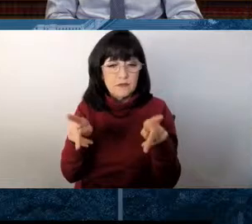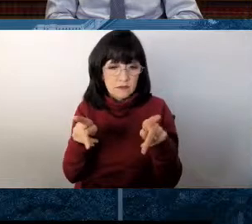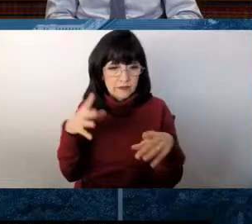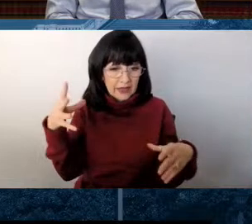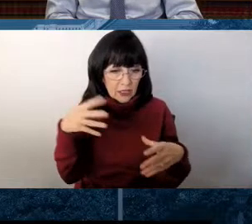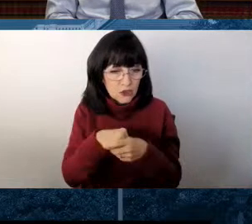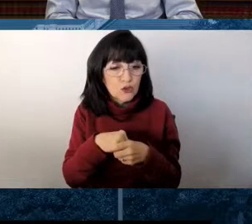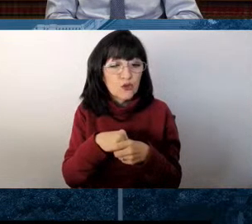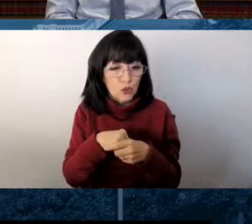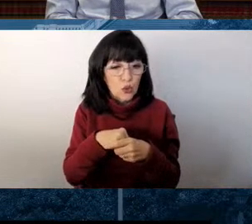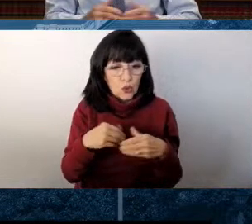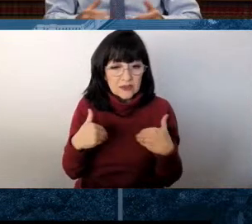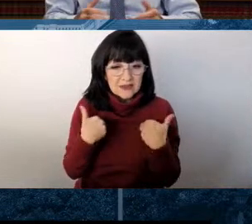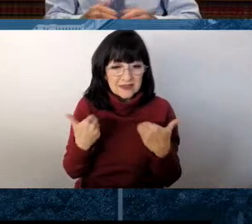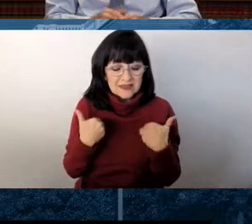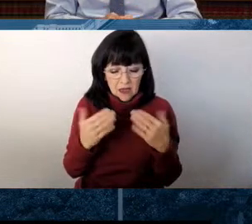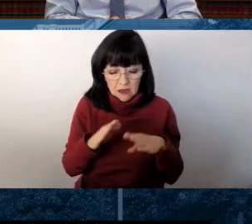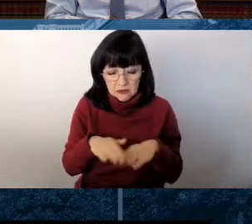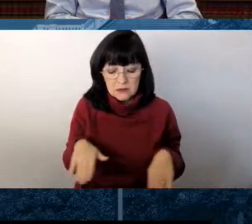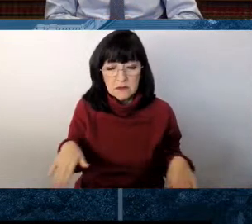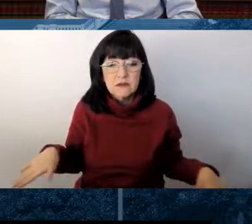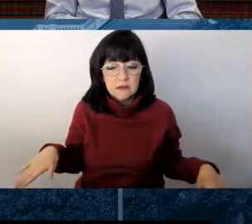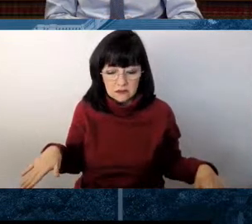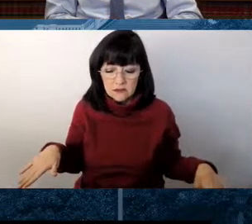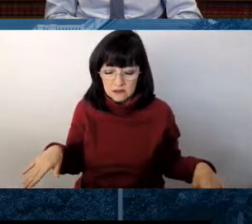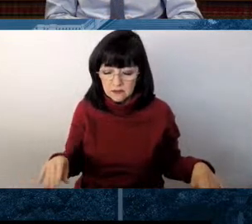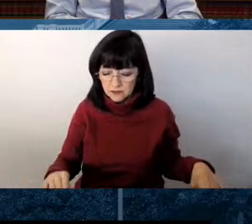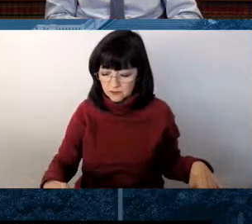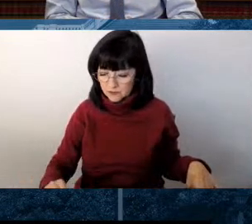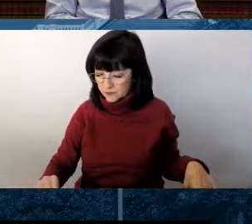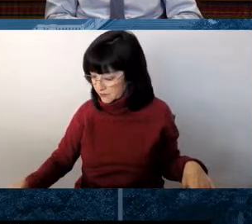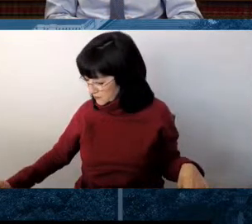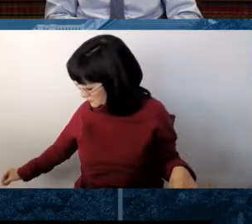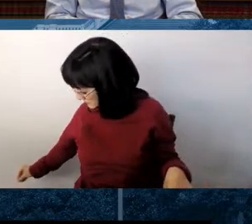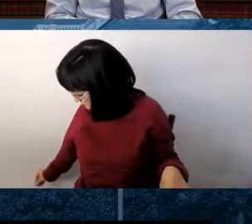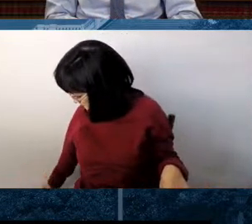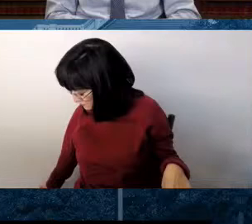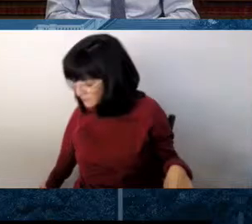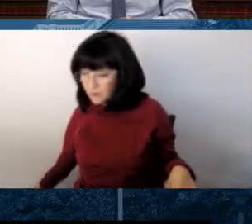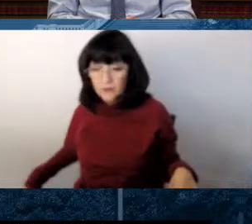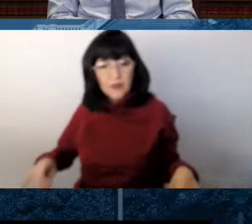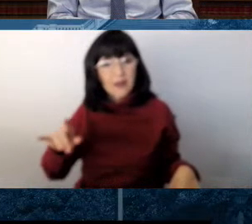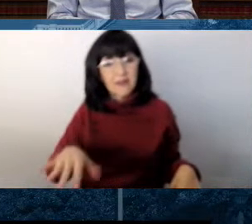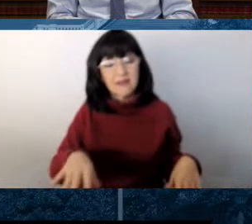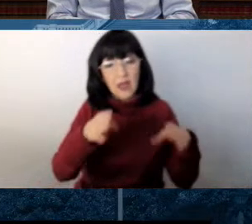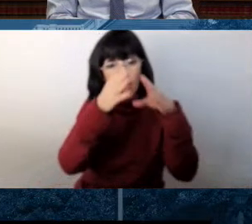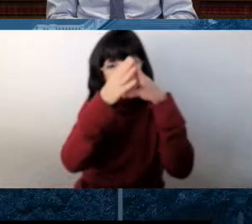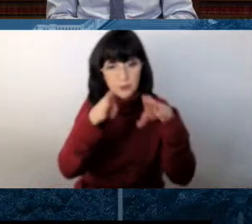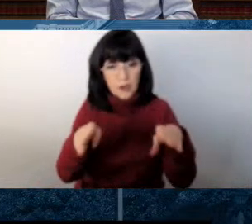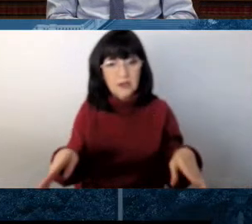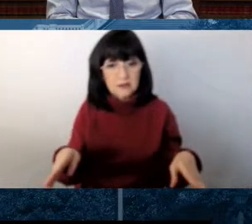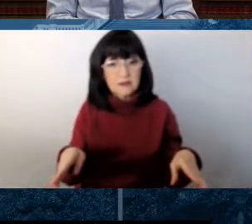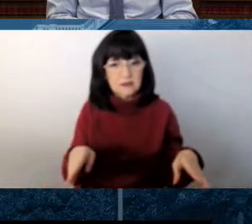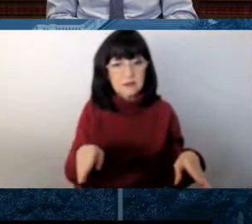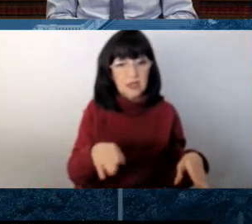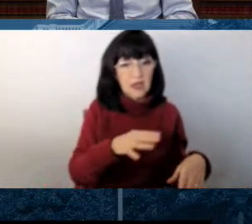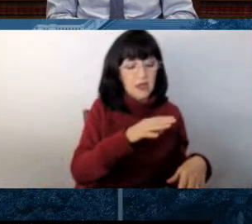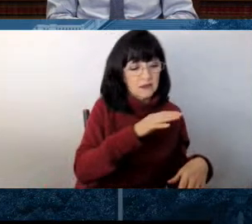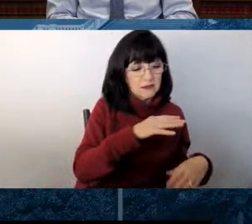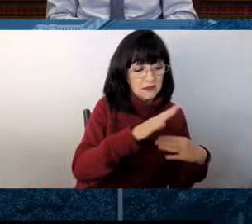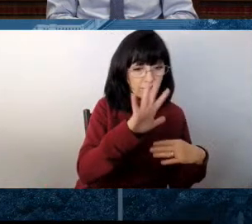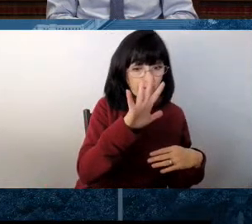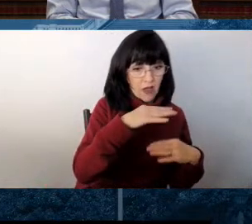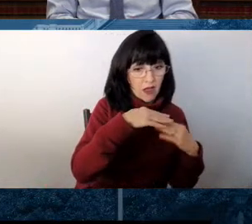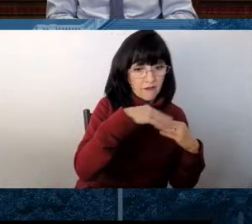little ones who aren't eligible. And then the breakdown by age below, 69% for 5-year-olds and